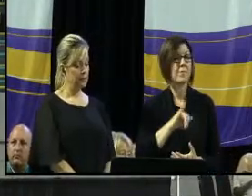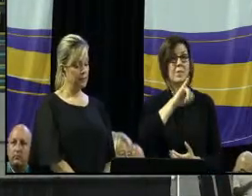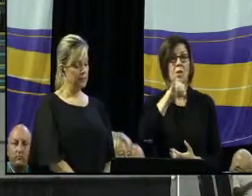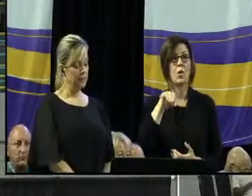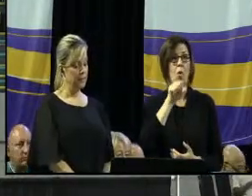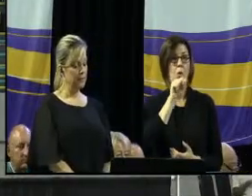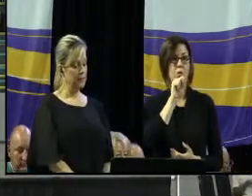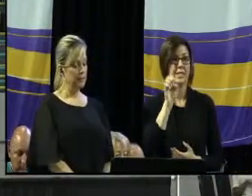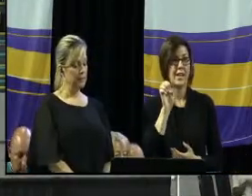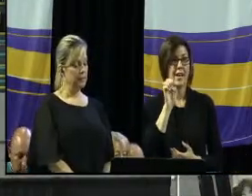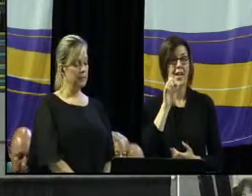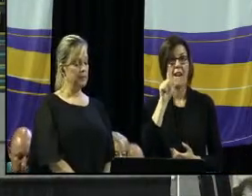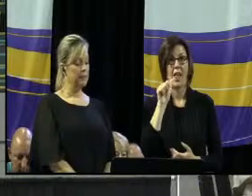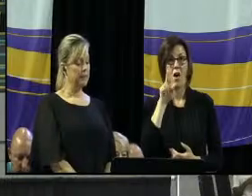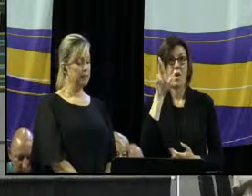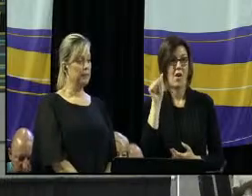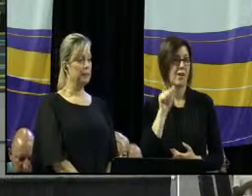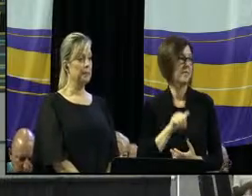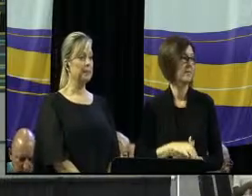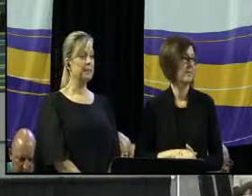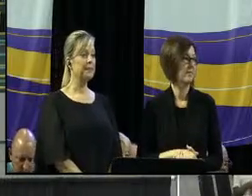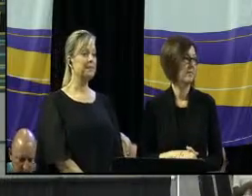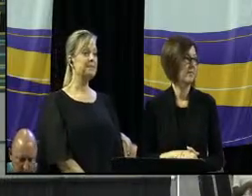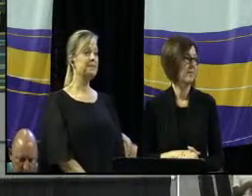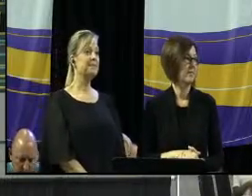Jose Angel Lara.